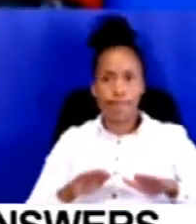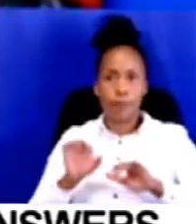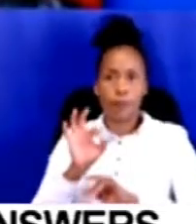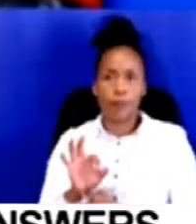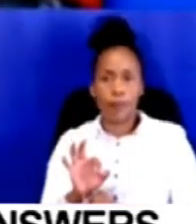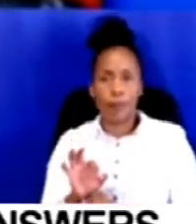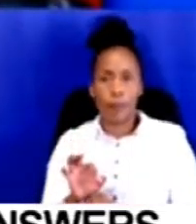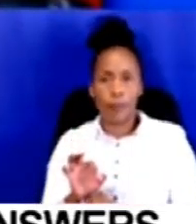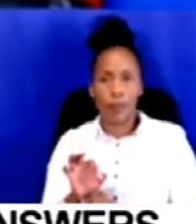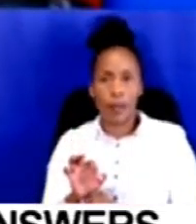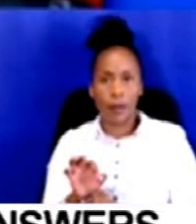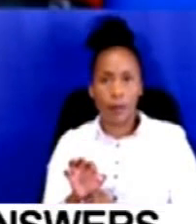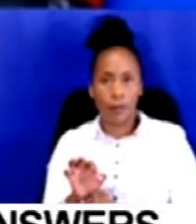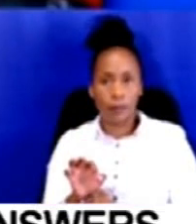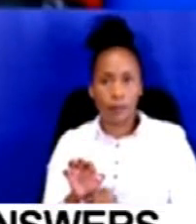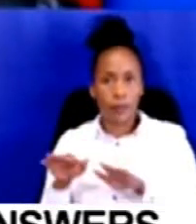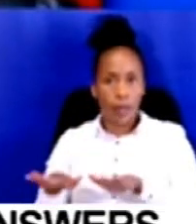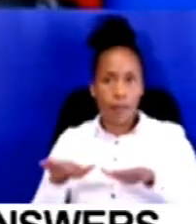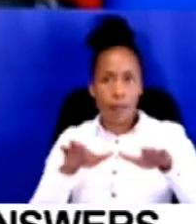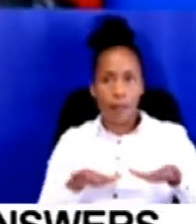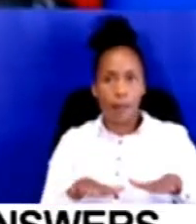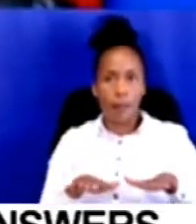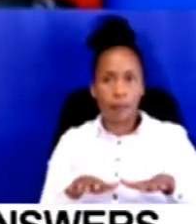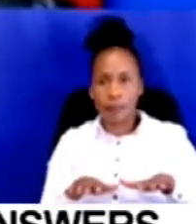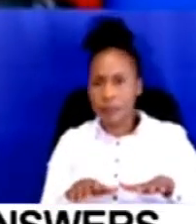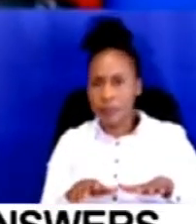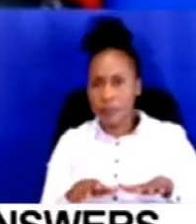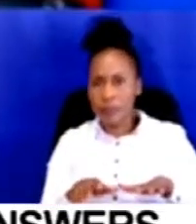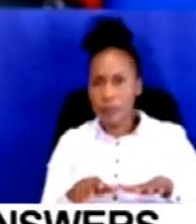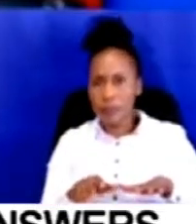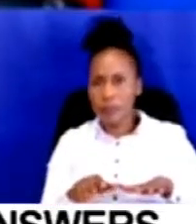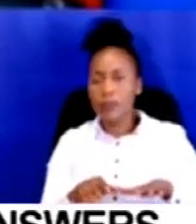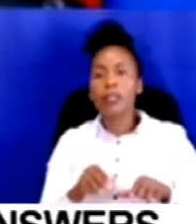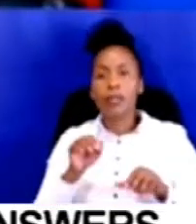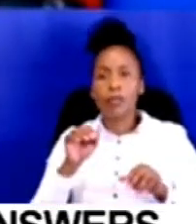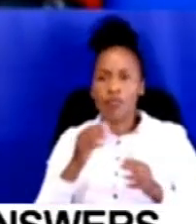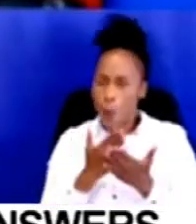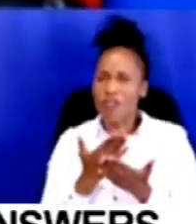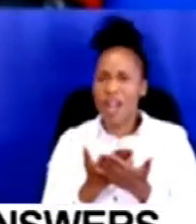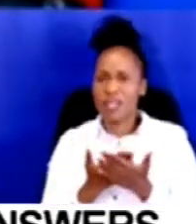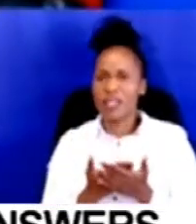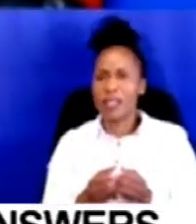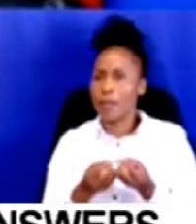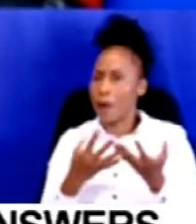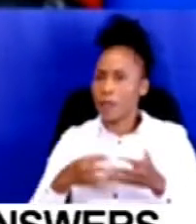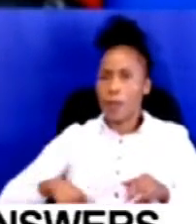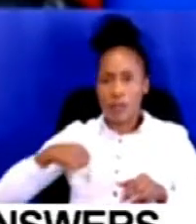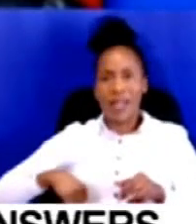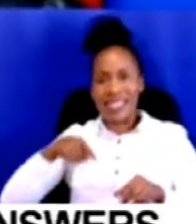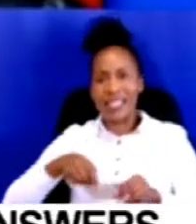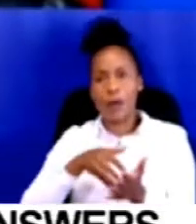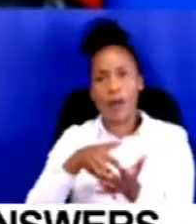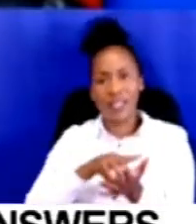Obviously, some of these challenges and weaknesses are well documented by the